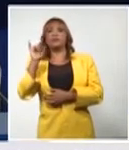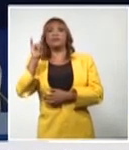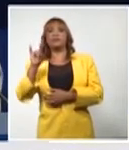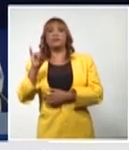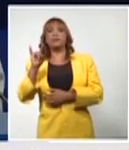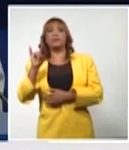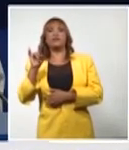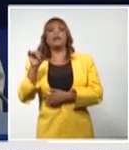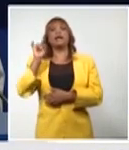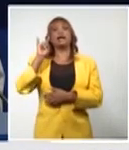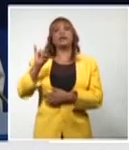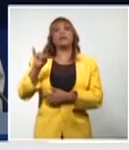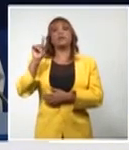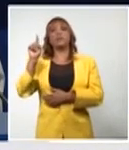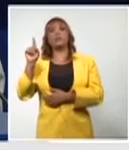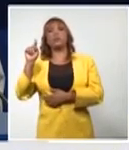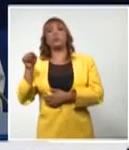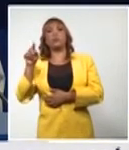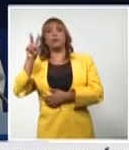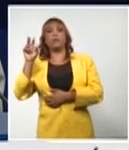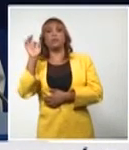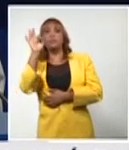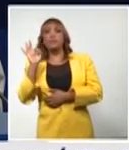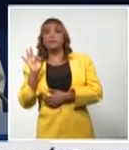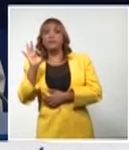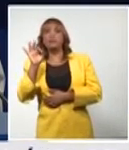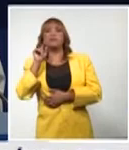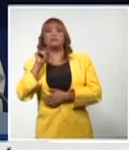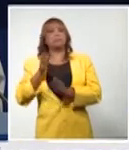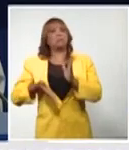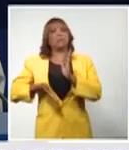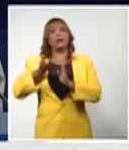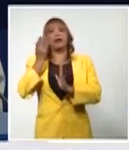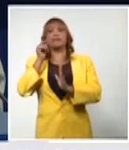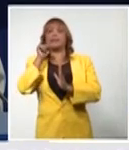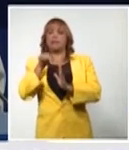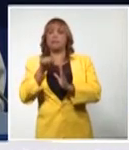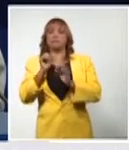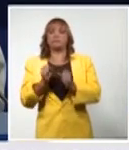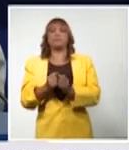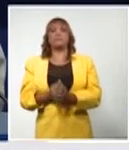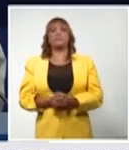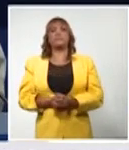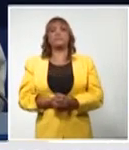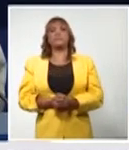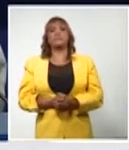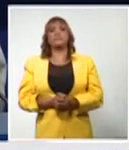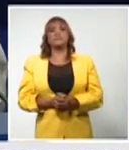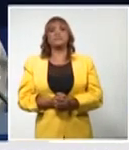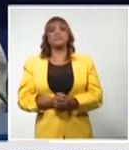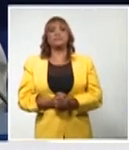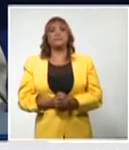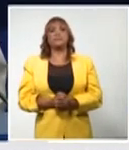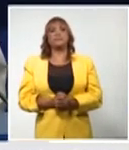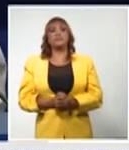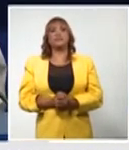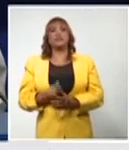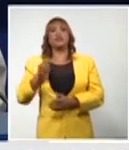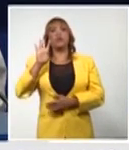91.2%, have been discharged from hospital. 4 cases are between 20 and 39 years of